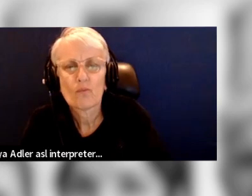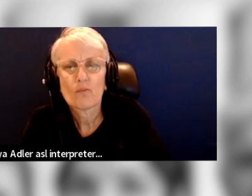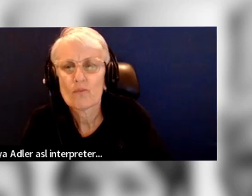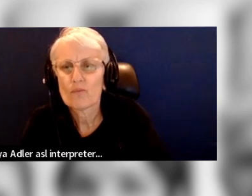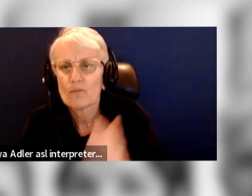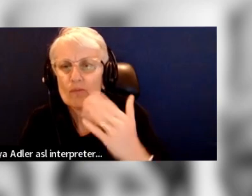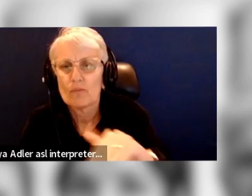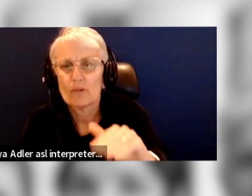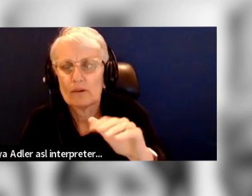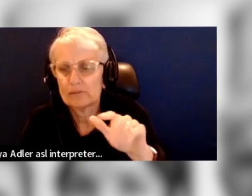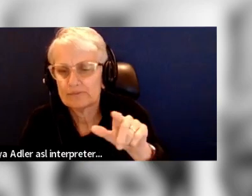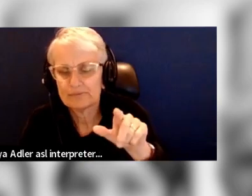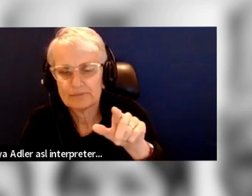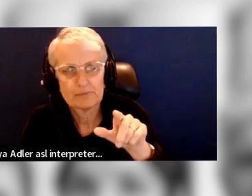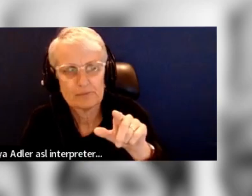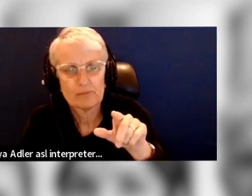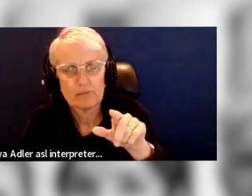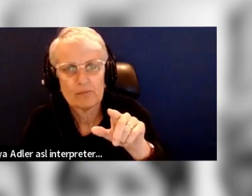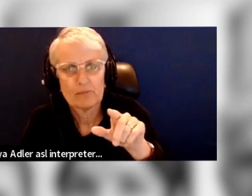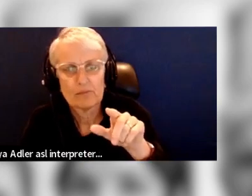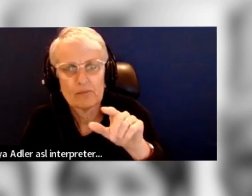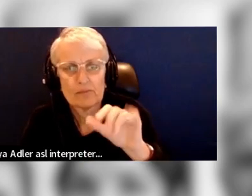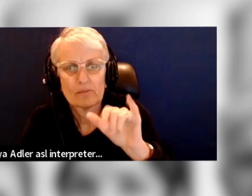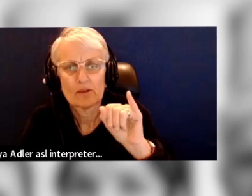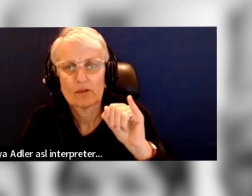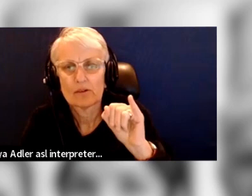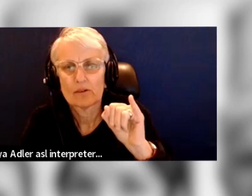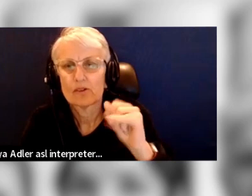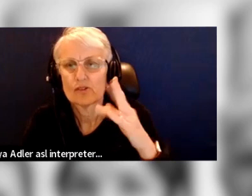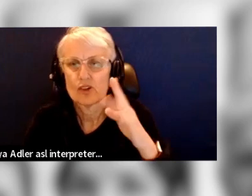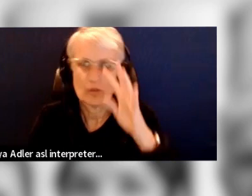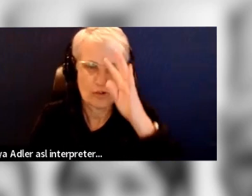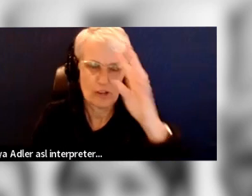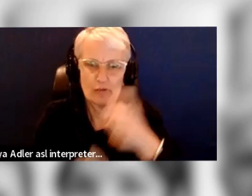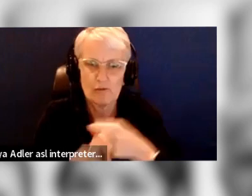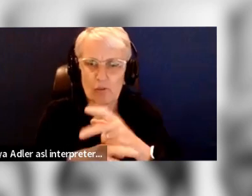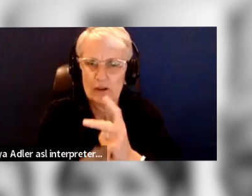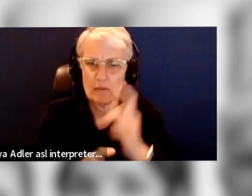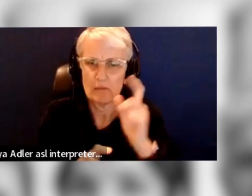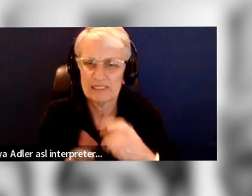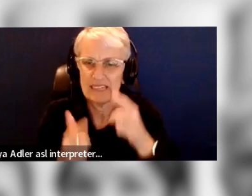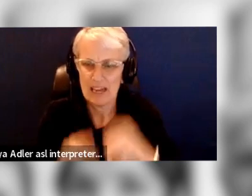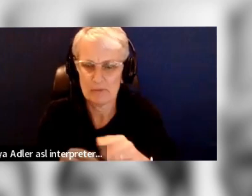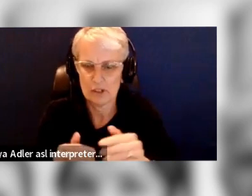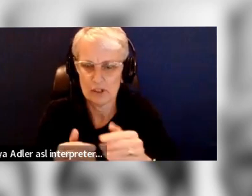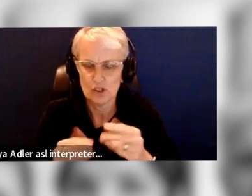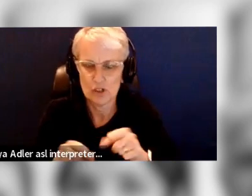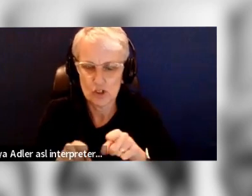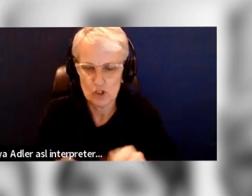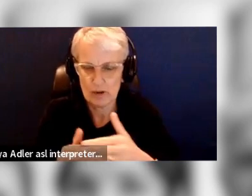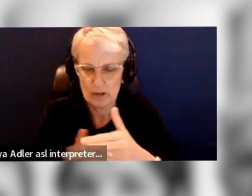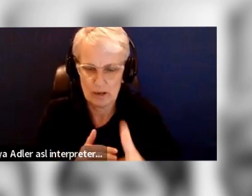Next question from the chat. Does the job creation from the product need to happen within the project timeframe, or can it